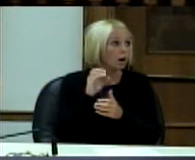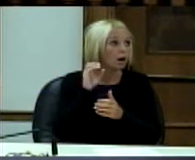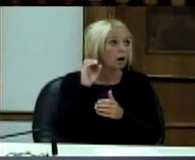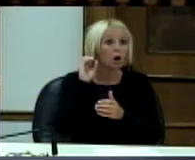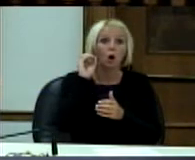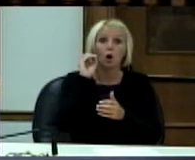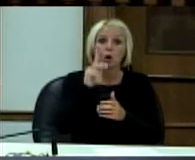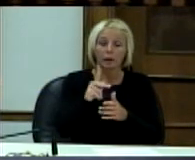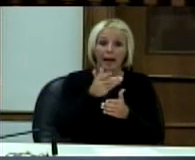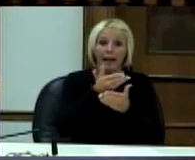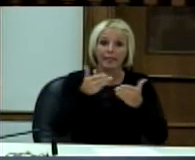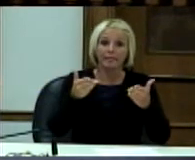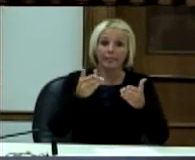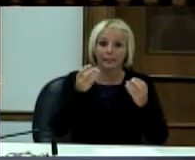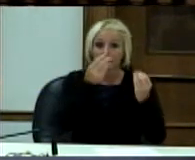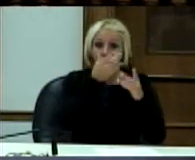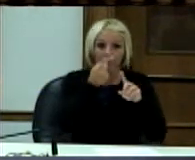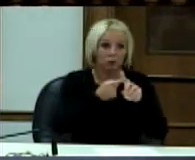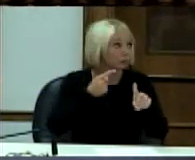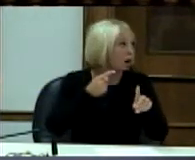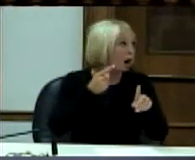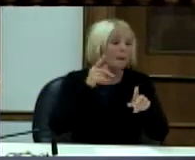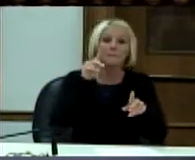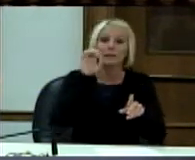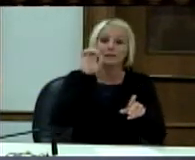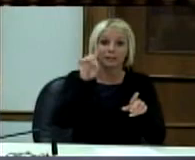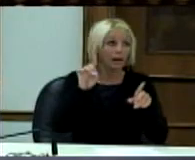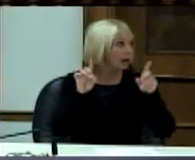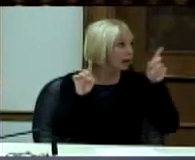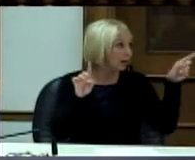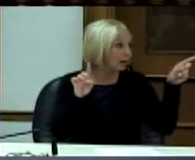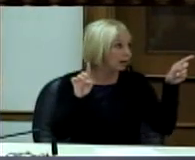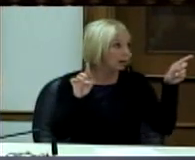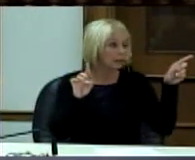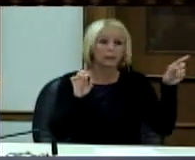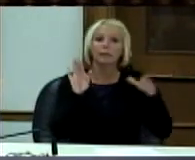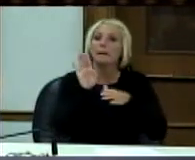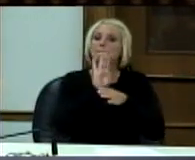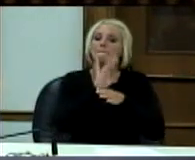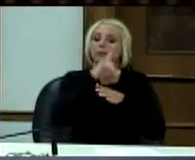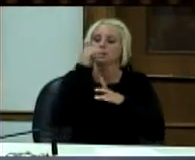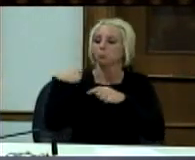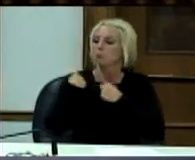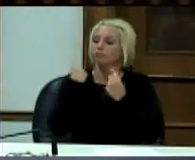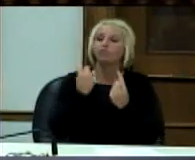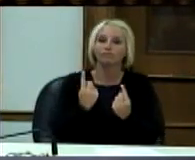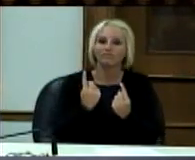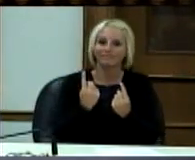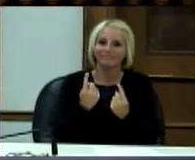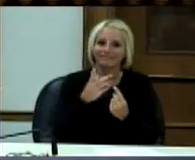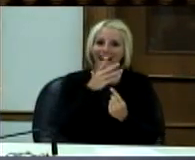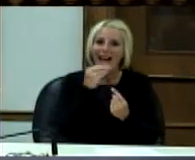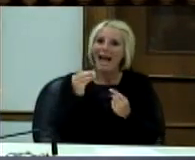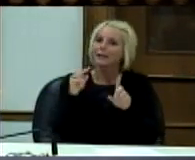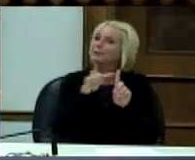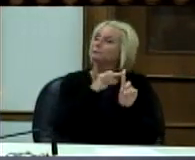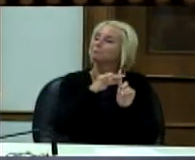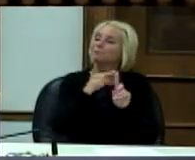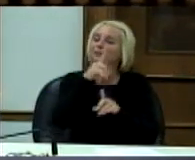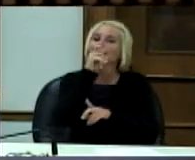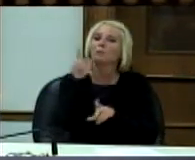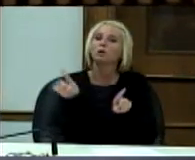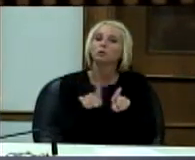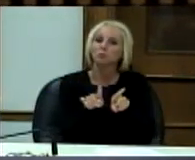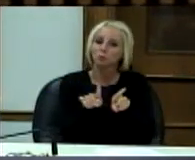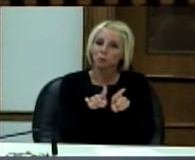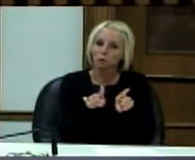All right, items of information from our esteemed superintendent. It's been a busy summer, and it's been a very positive